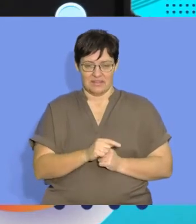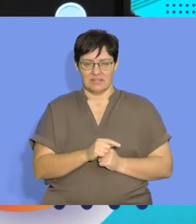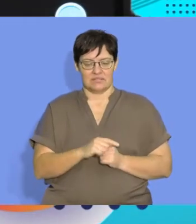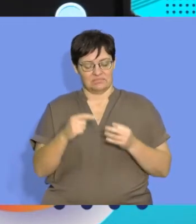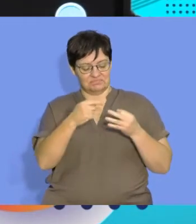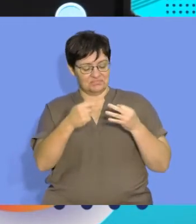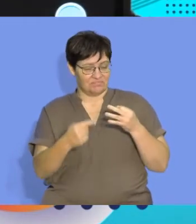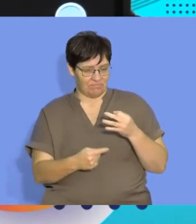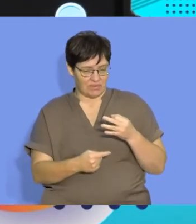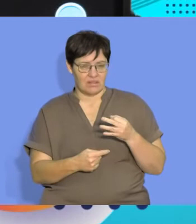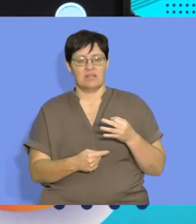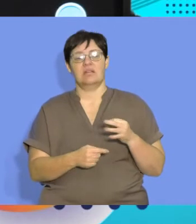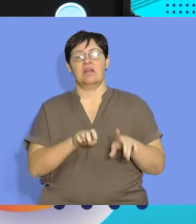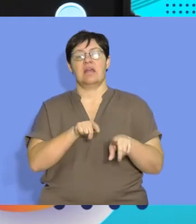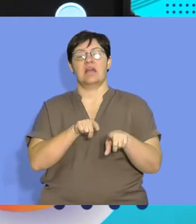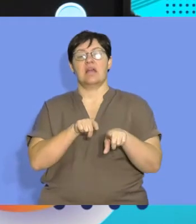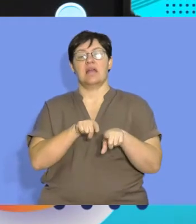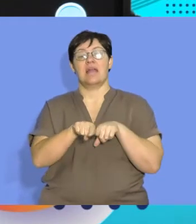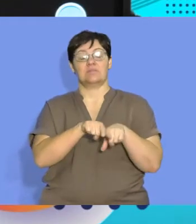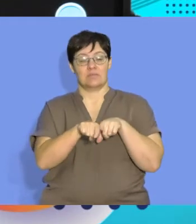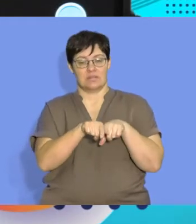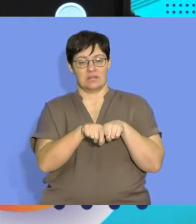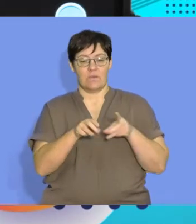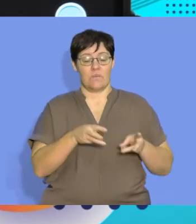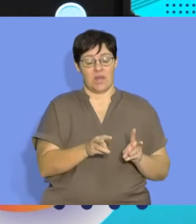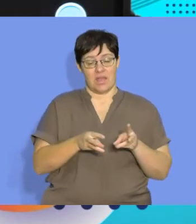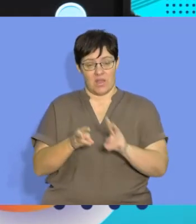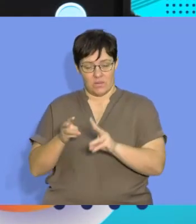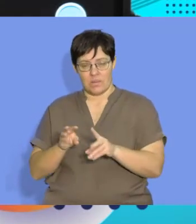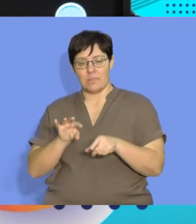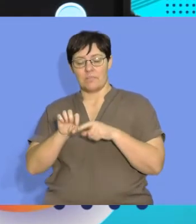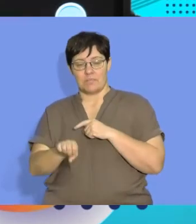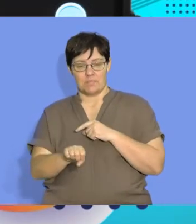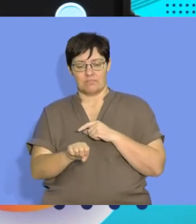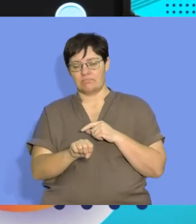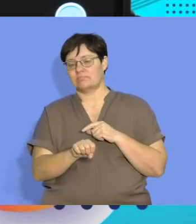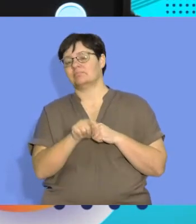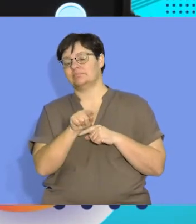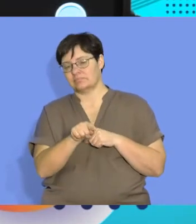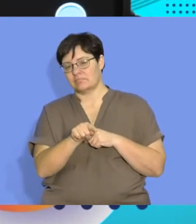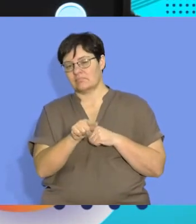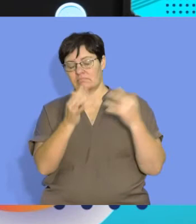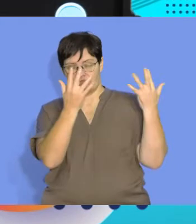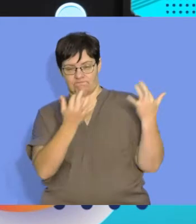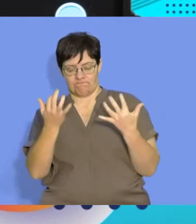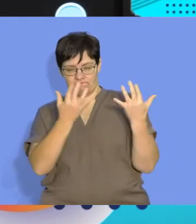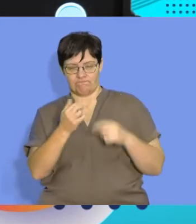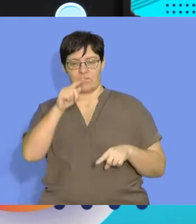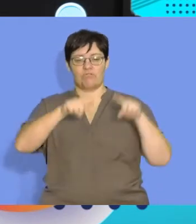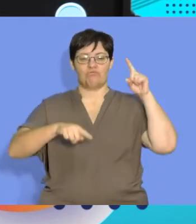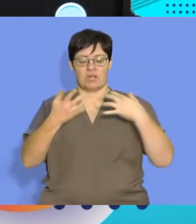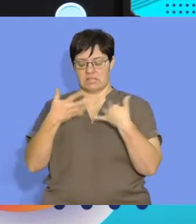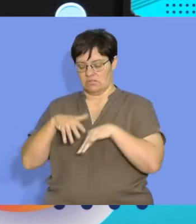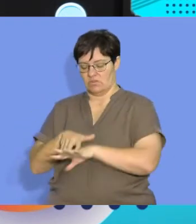are the experiments or the experimental way to determine and to calculate the rate